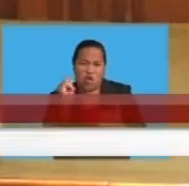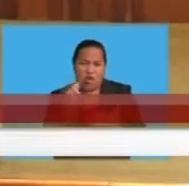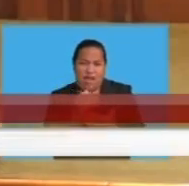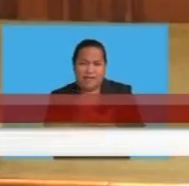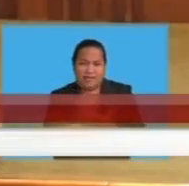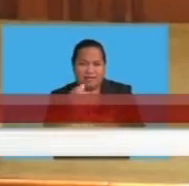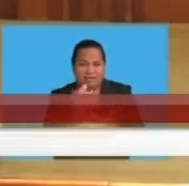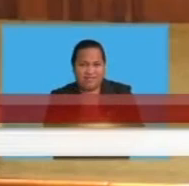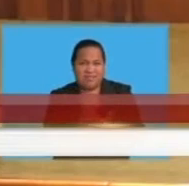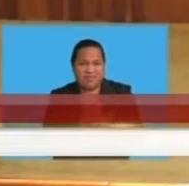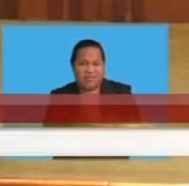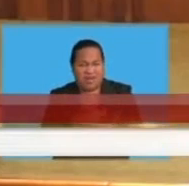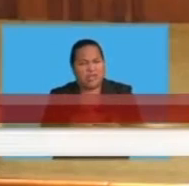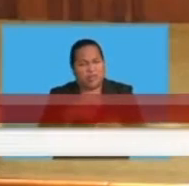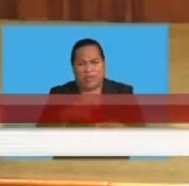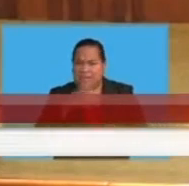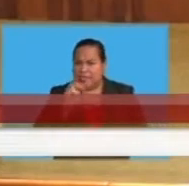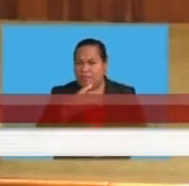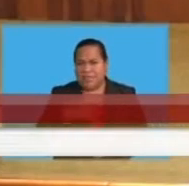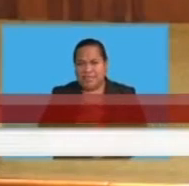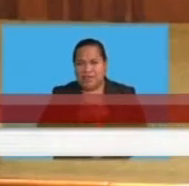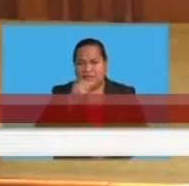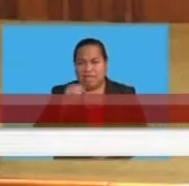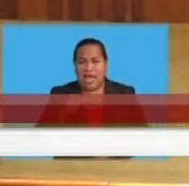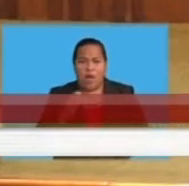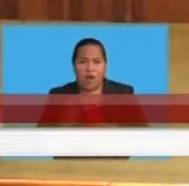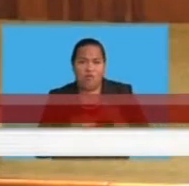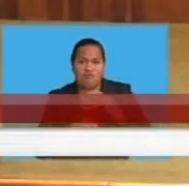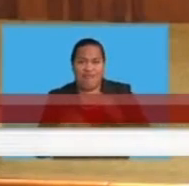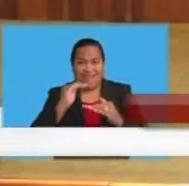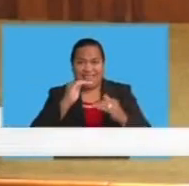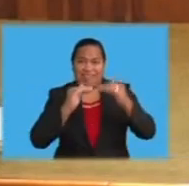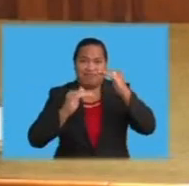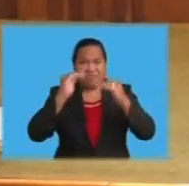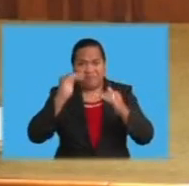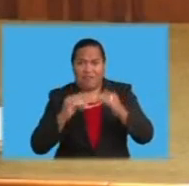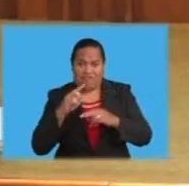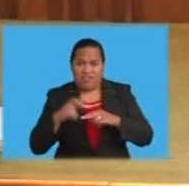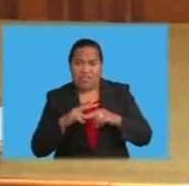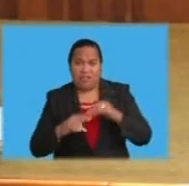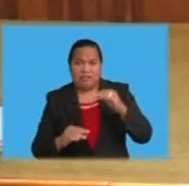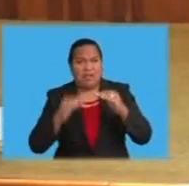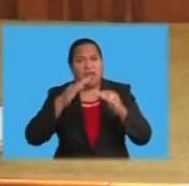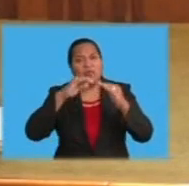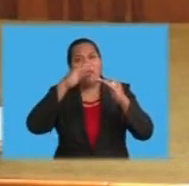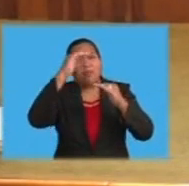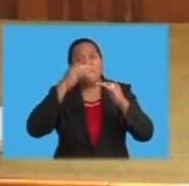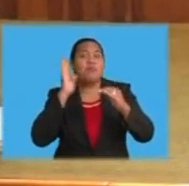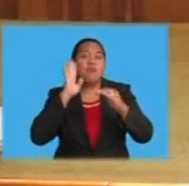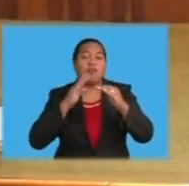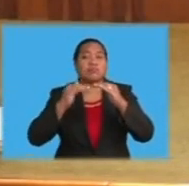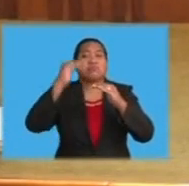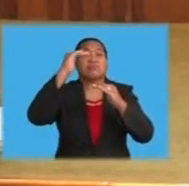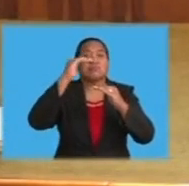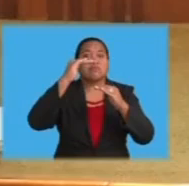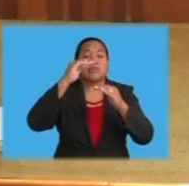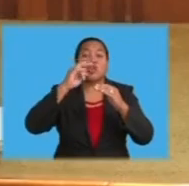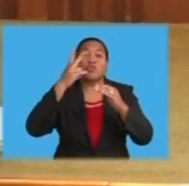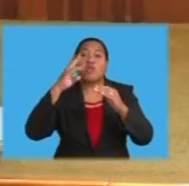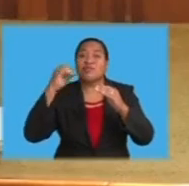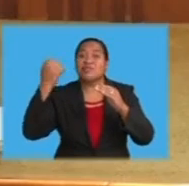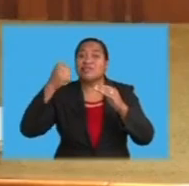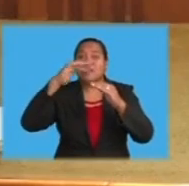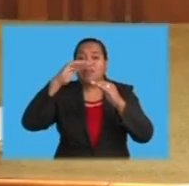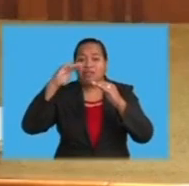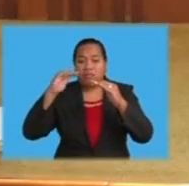to take this seriously. You know, our ranking has gone down from